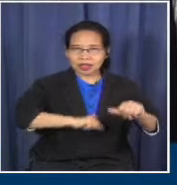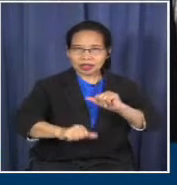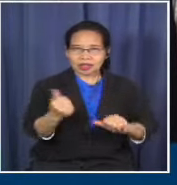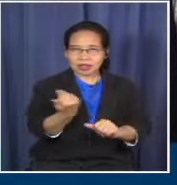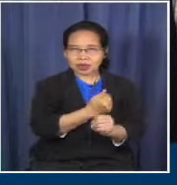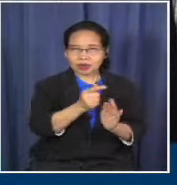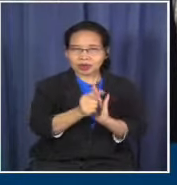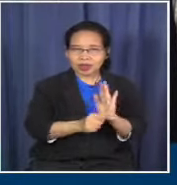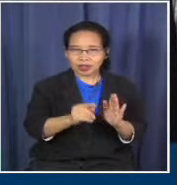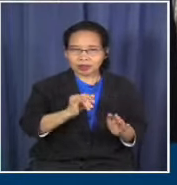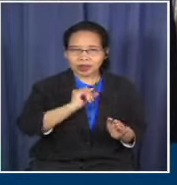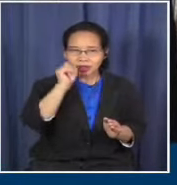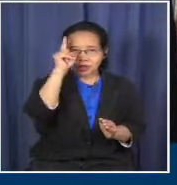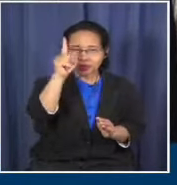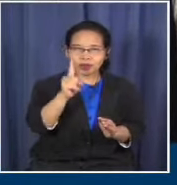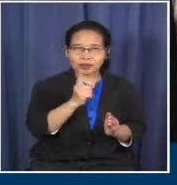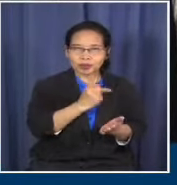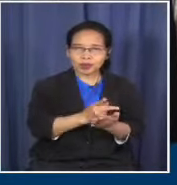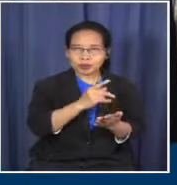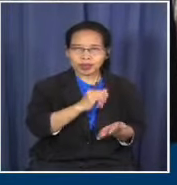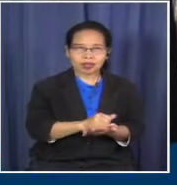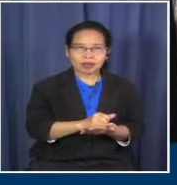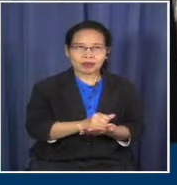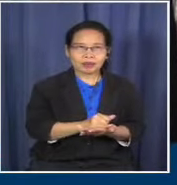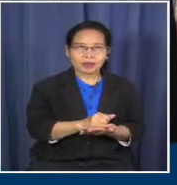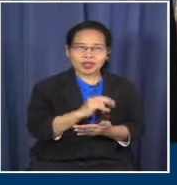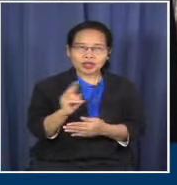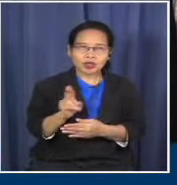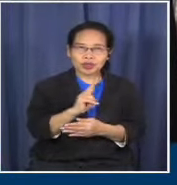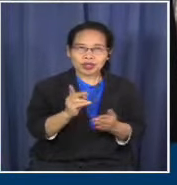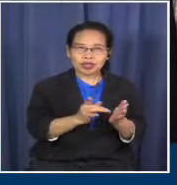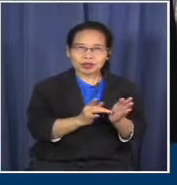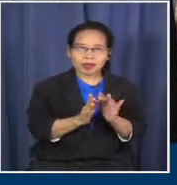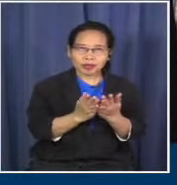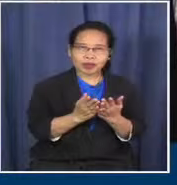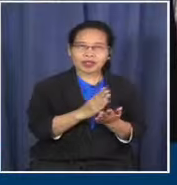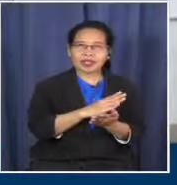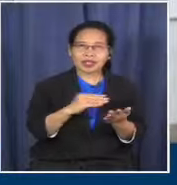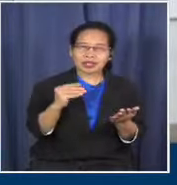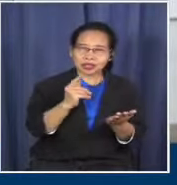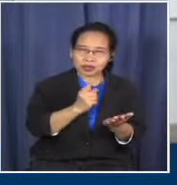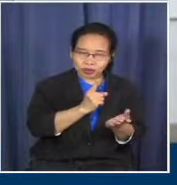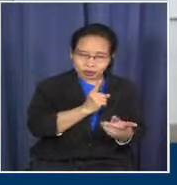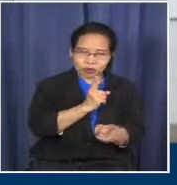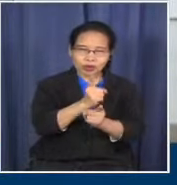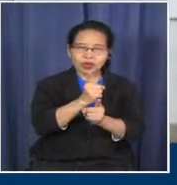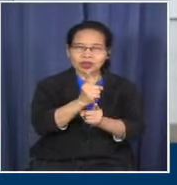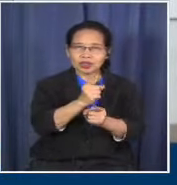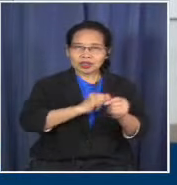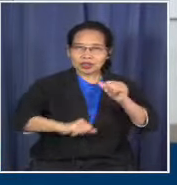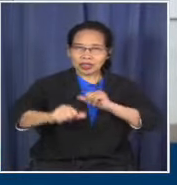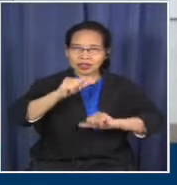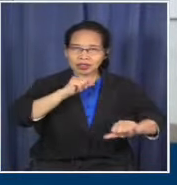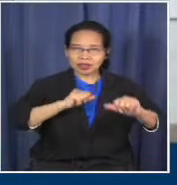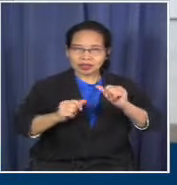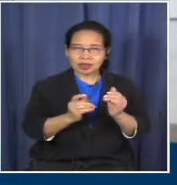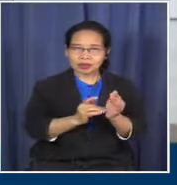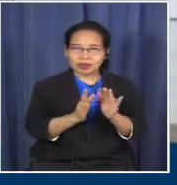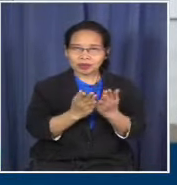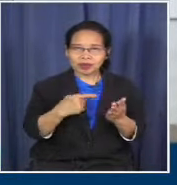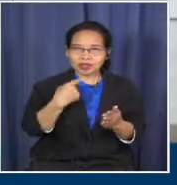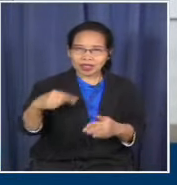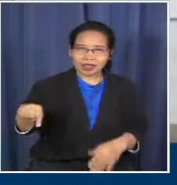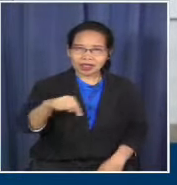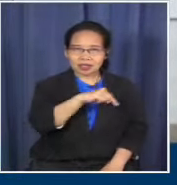And I will prove that using the Bible in true science. The Bible tells